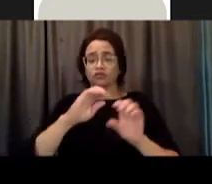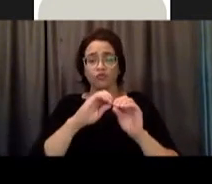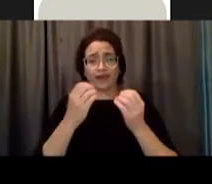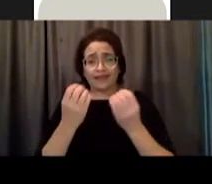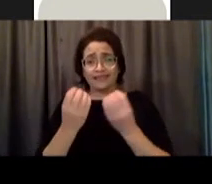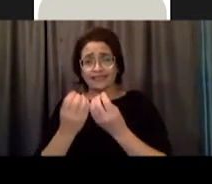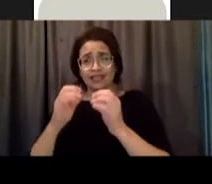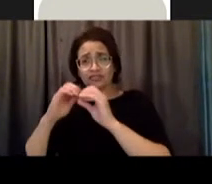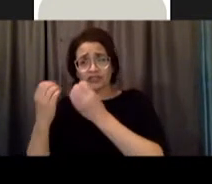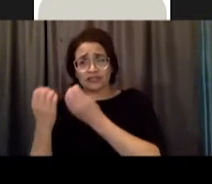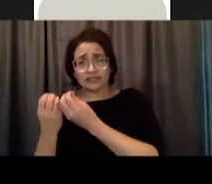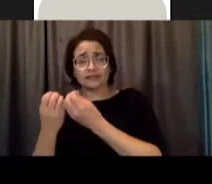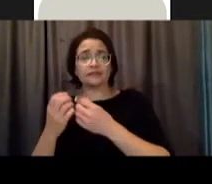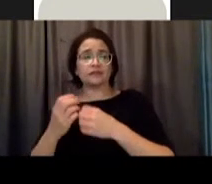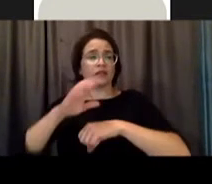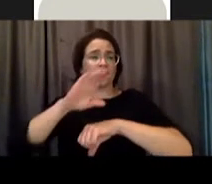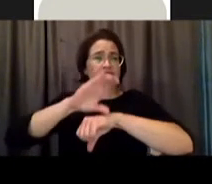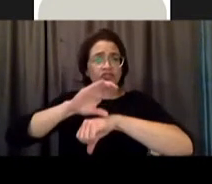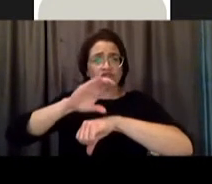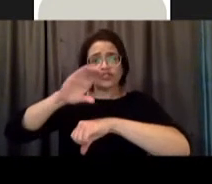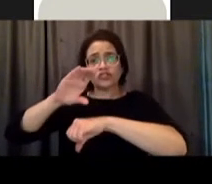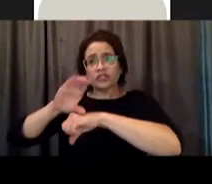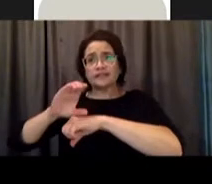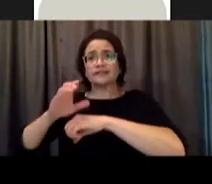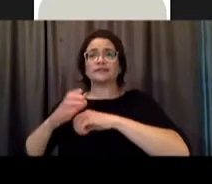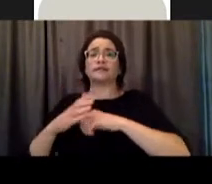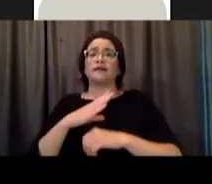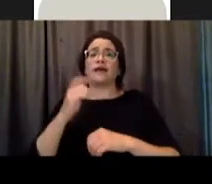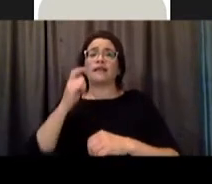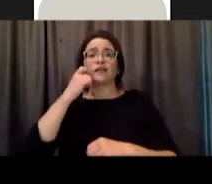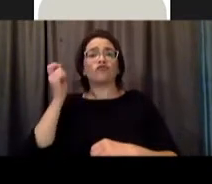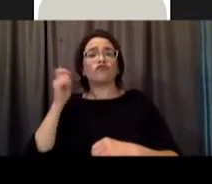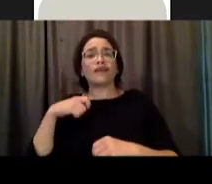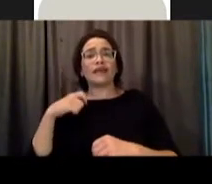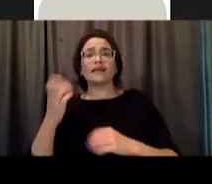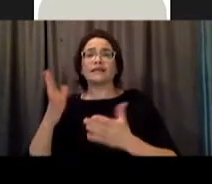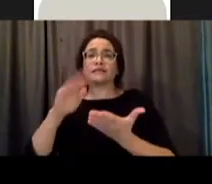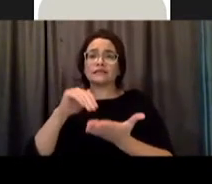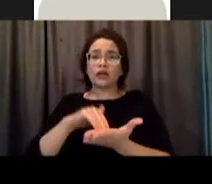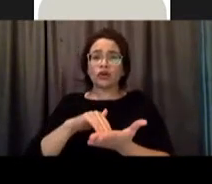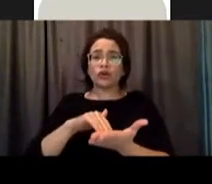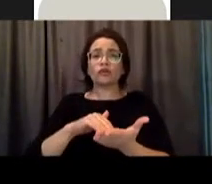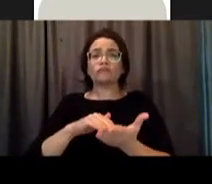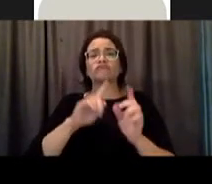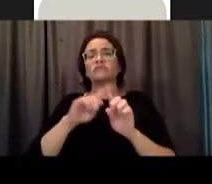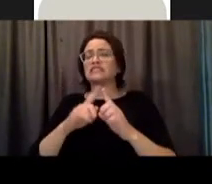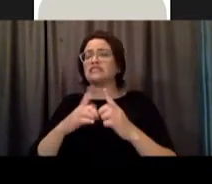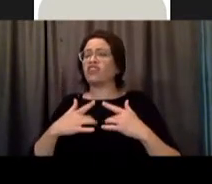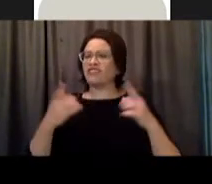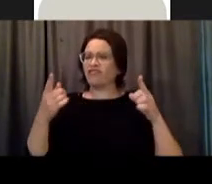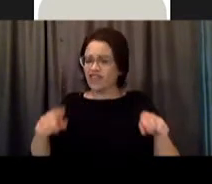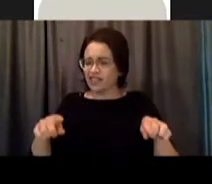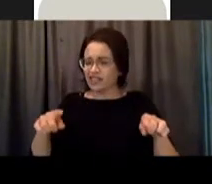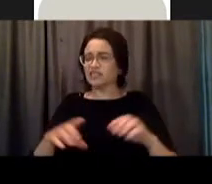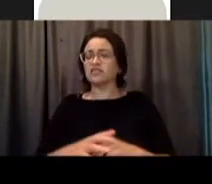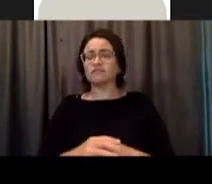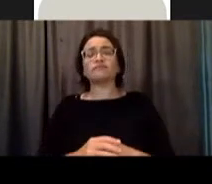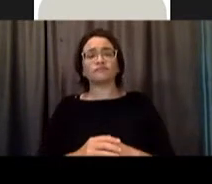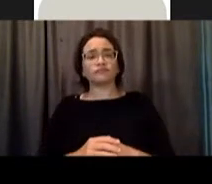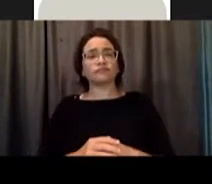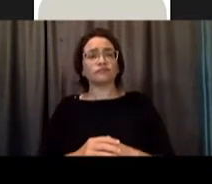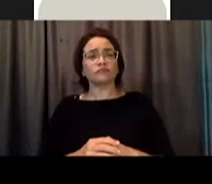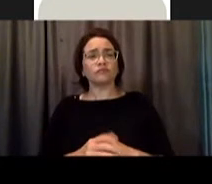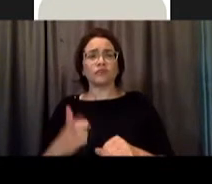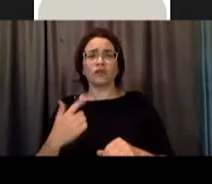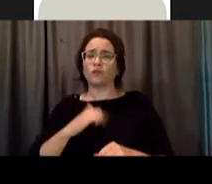churches and our Ukrainian center, events, groups. So we were privileged